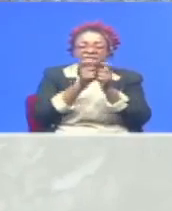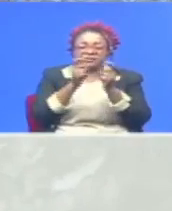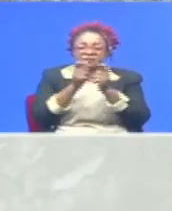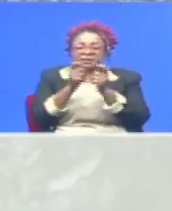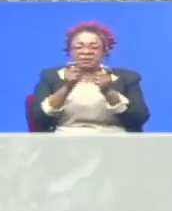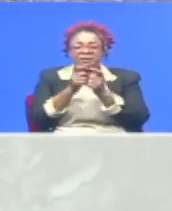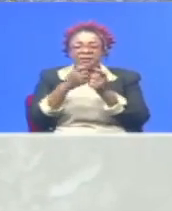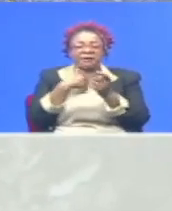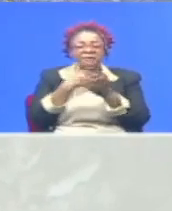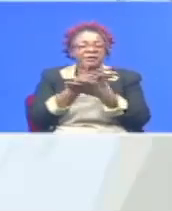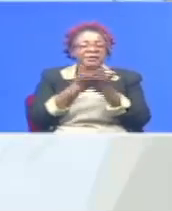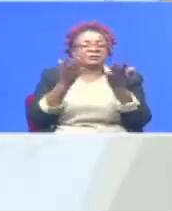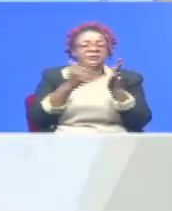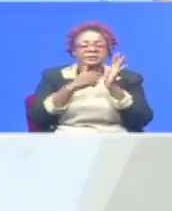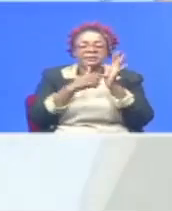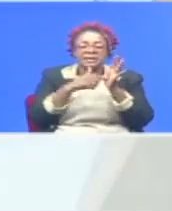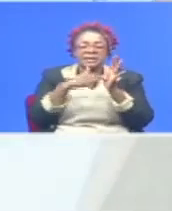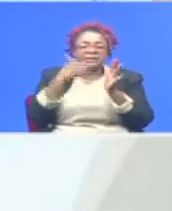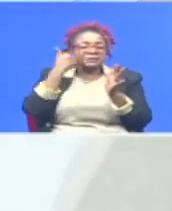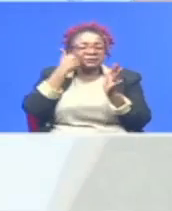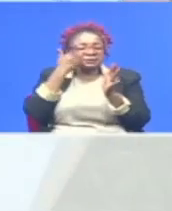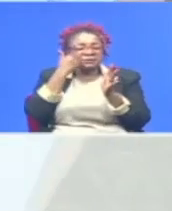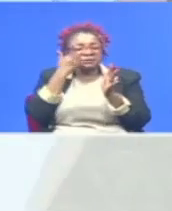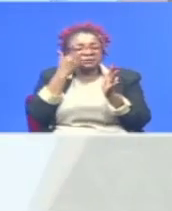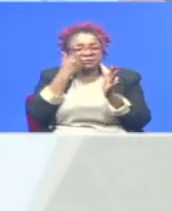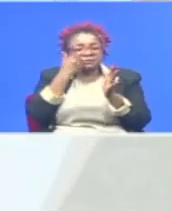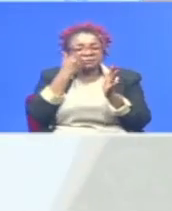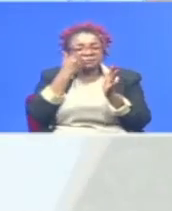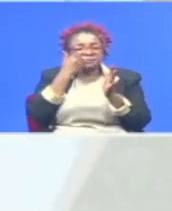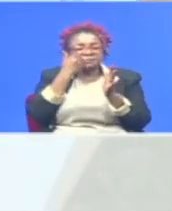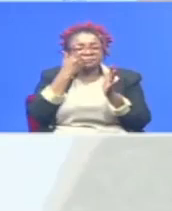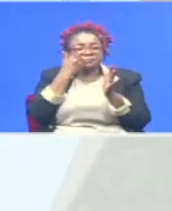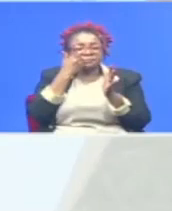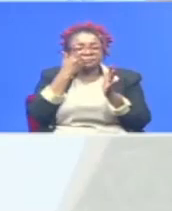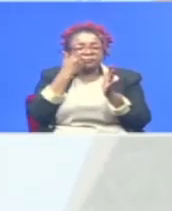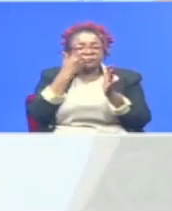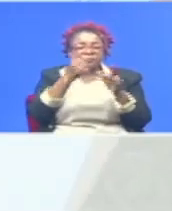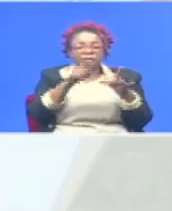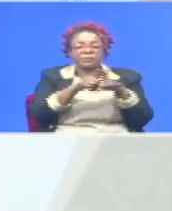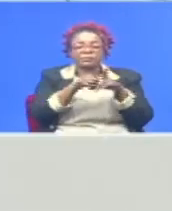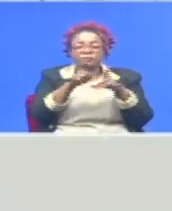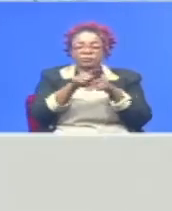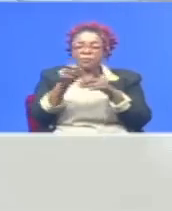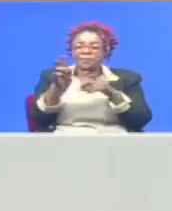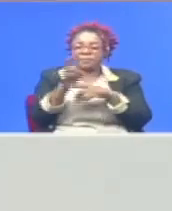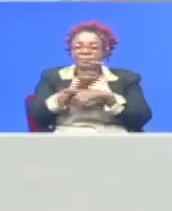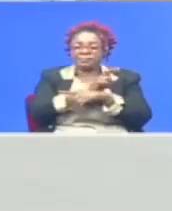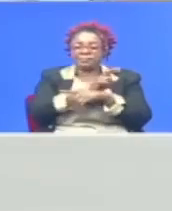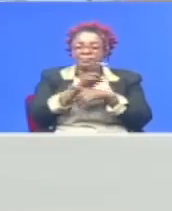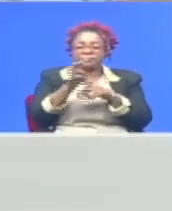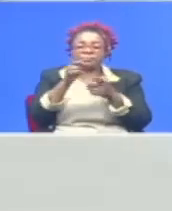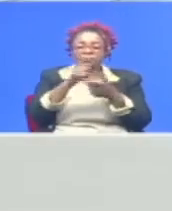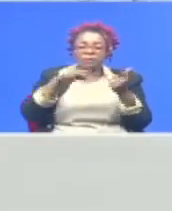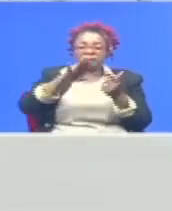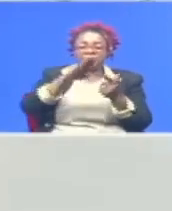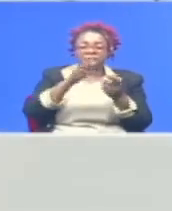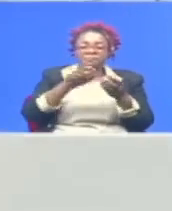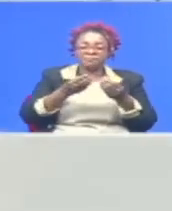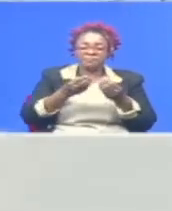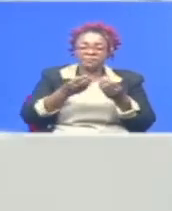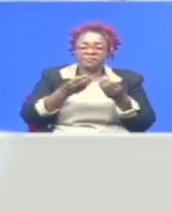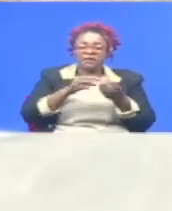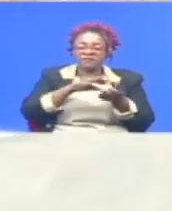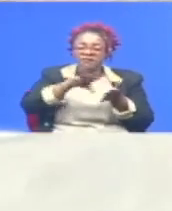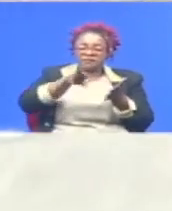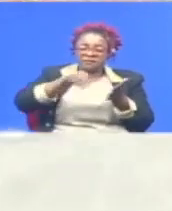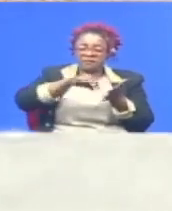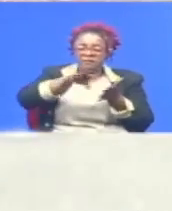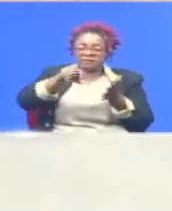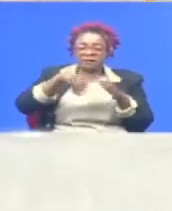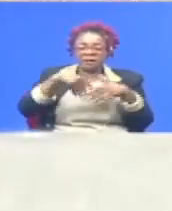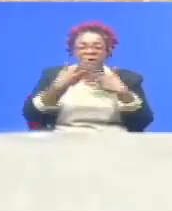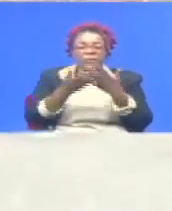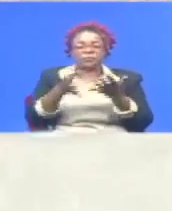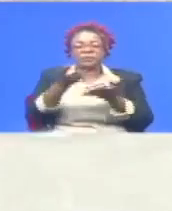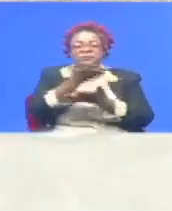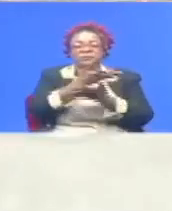any signs of illness? On the ecological part, we also monitor what the animals are feeding and how they interact